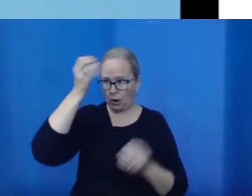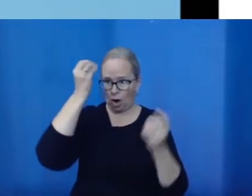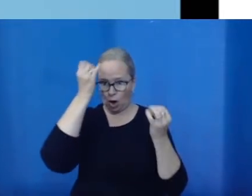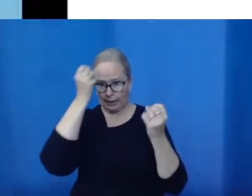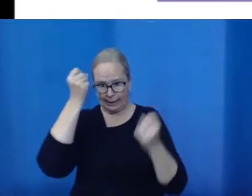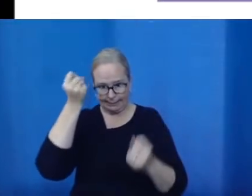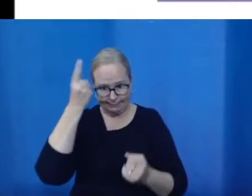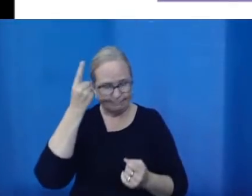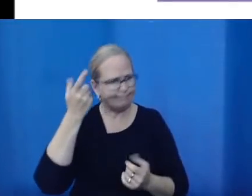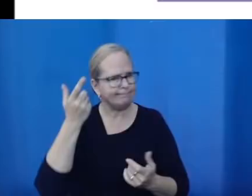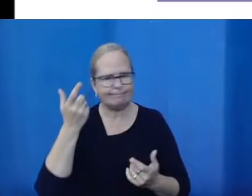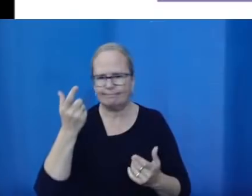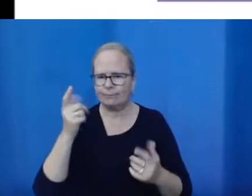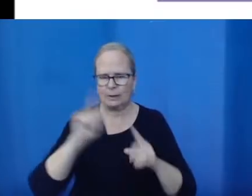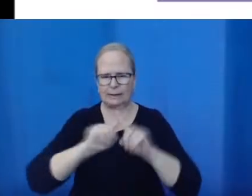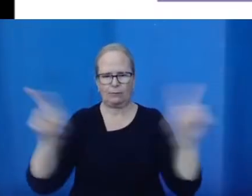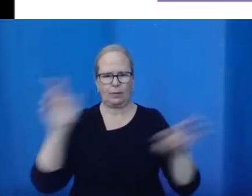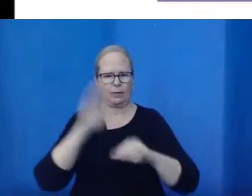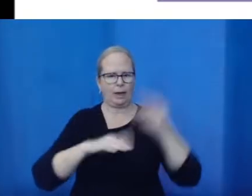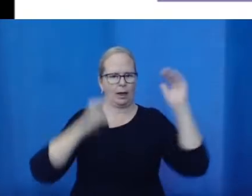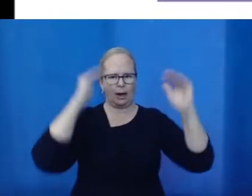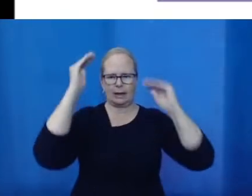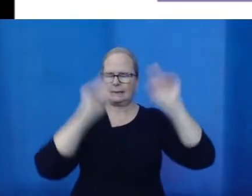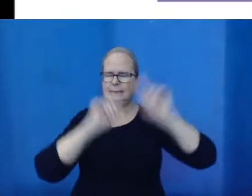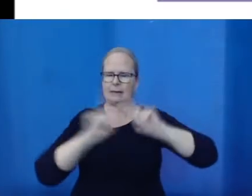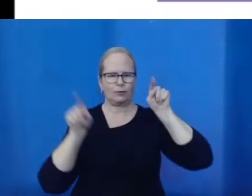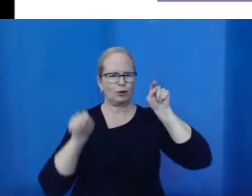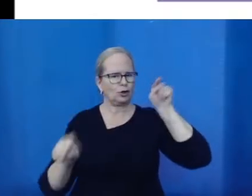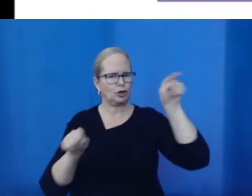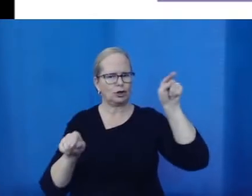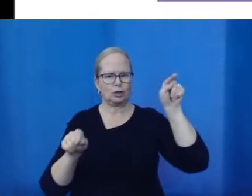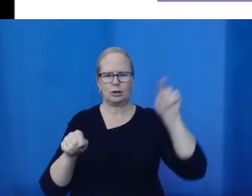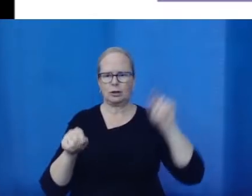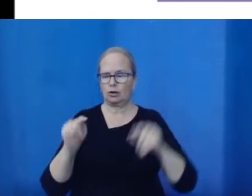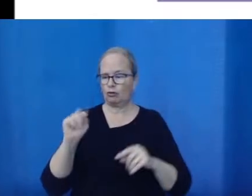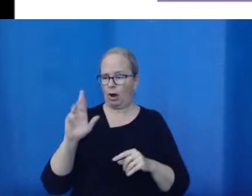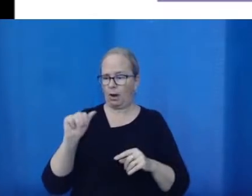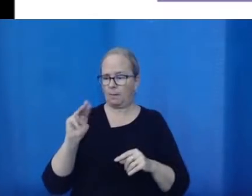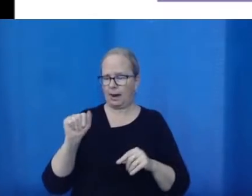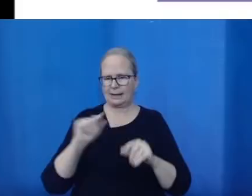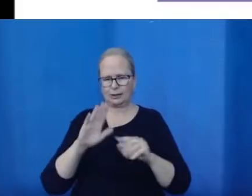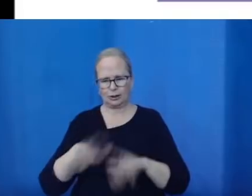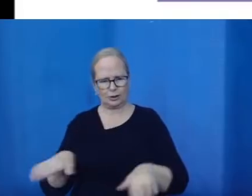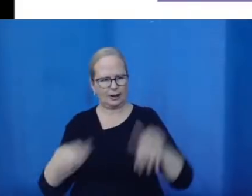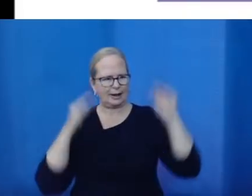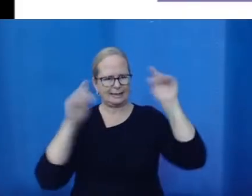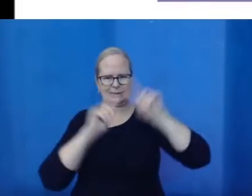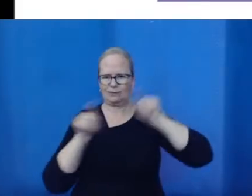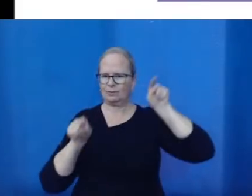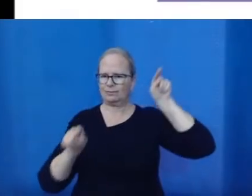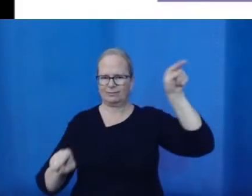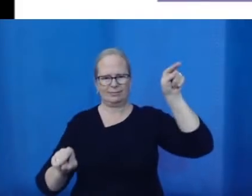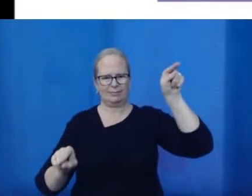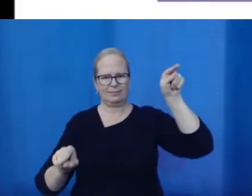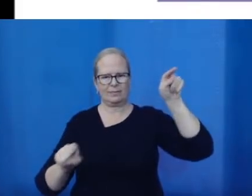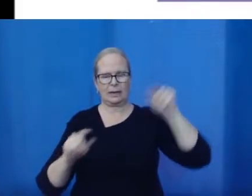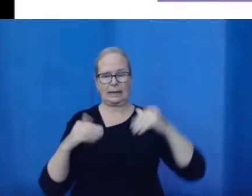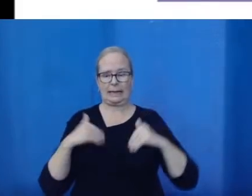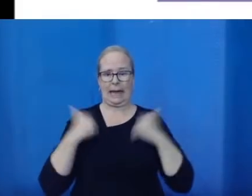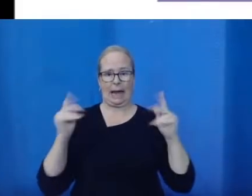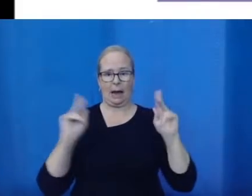adults do. They're really susceptible to stress and fear and anxiety, and all of that's worsened when they don't